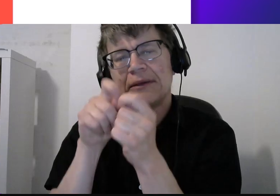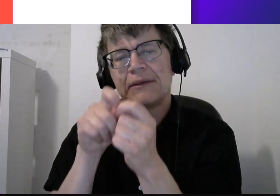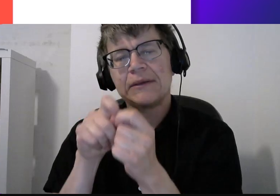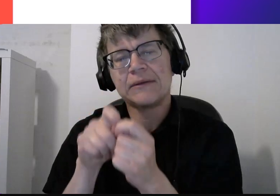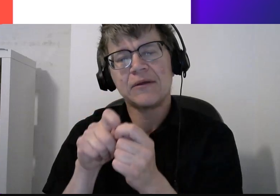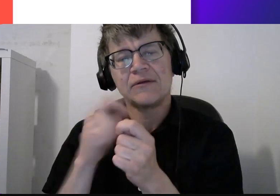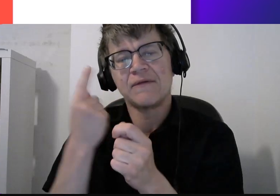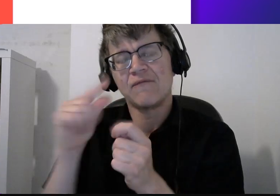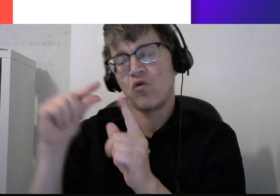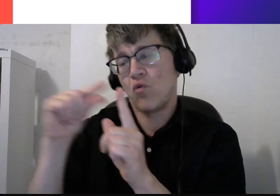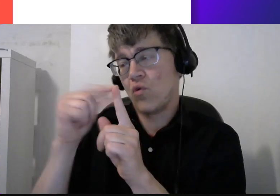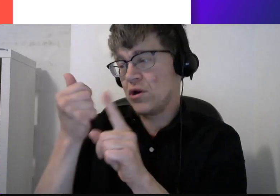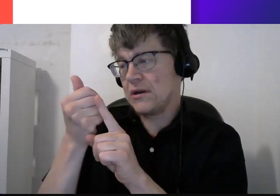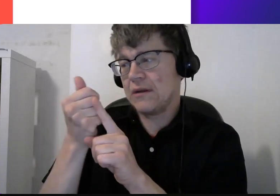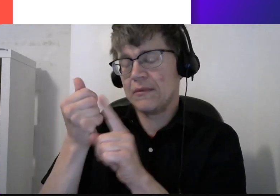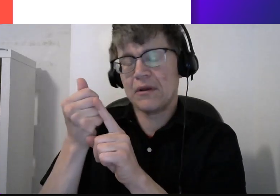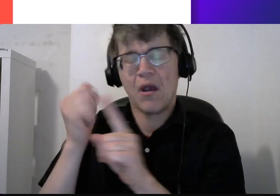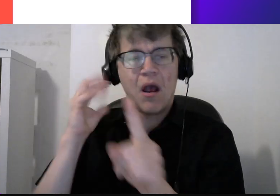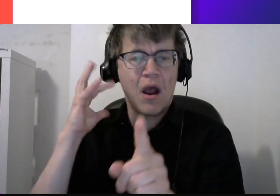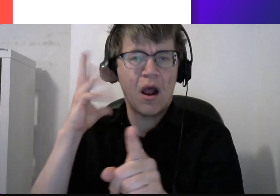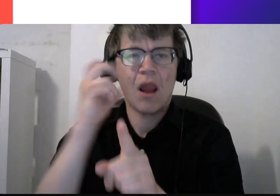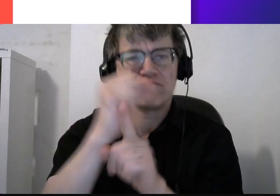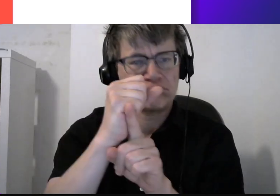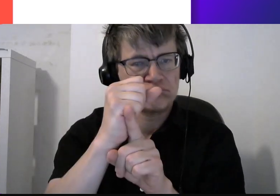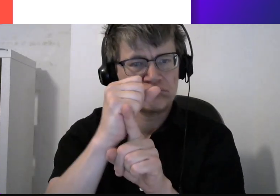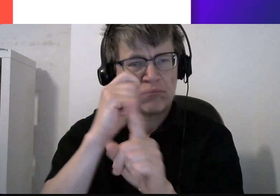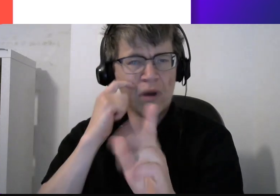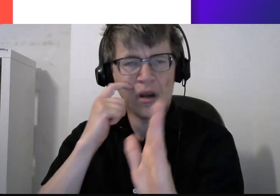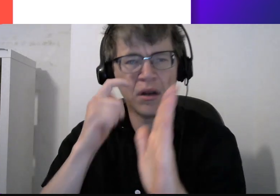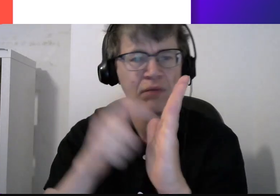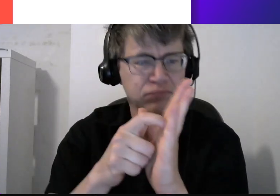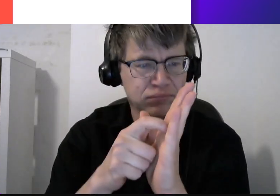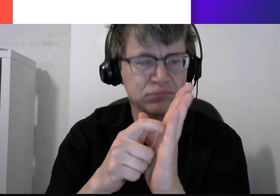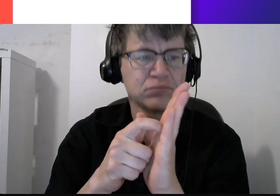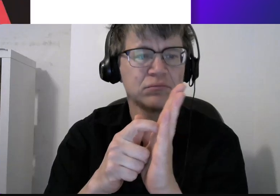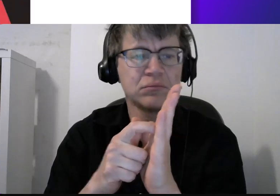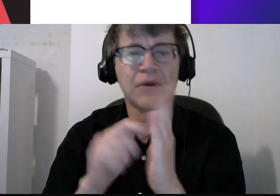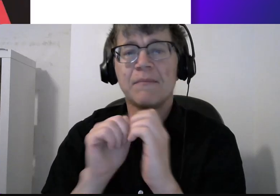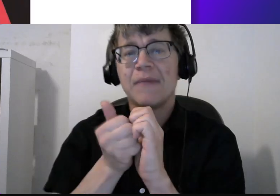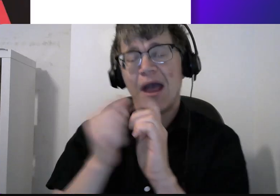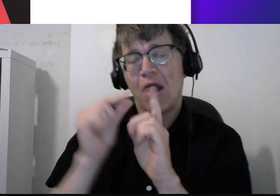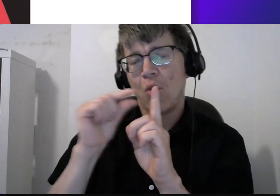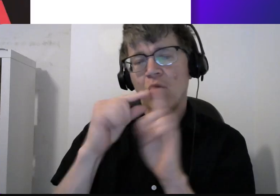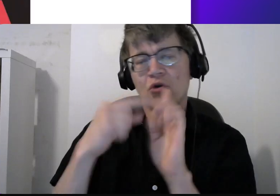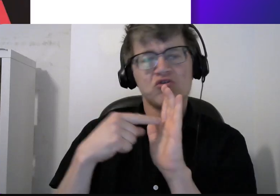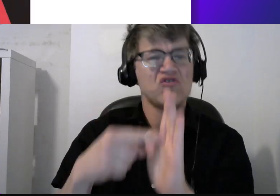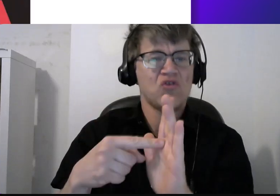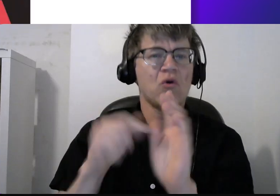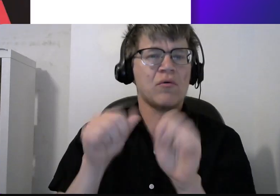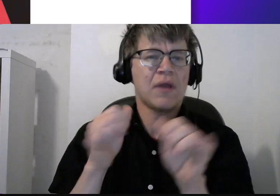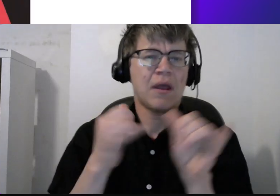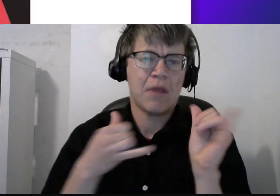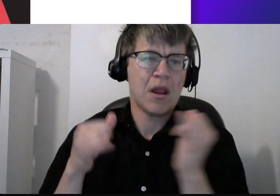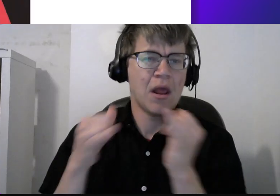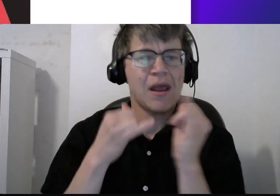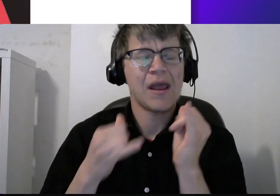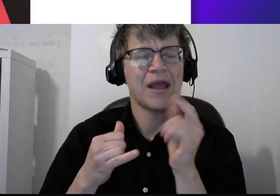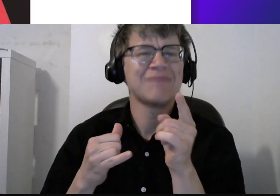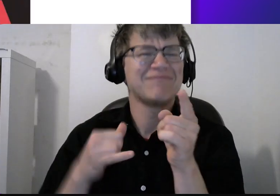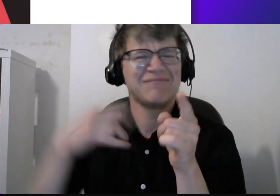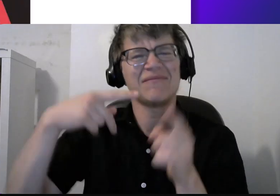themselves. You can also play with how the words are shown. So for example, Paula Scher is a very